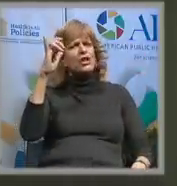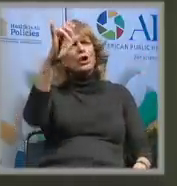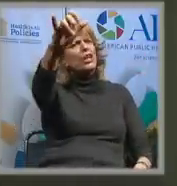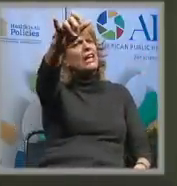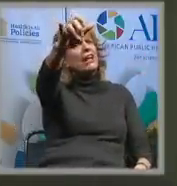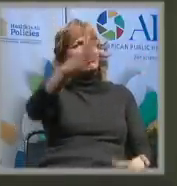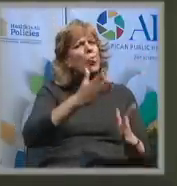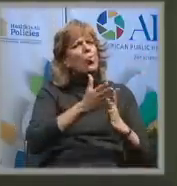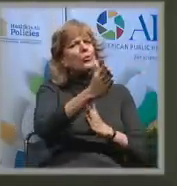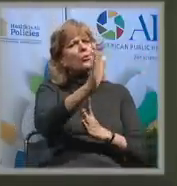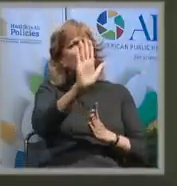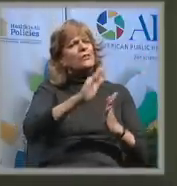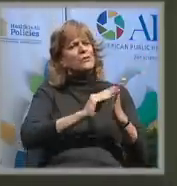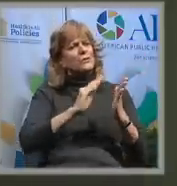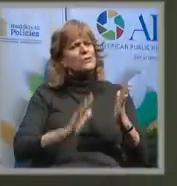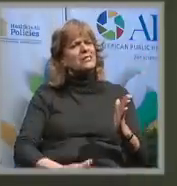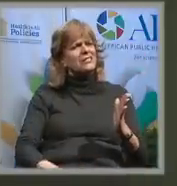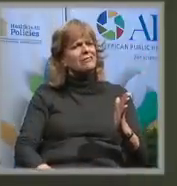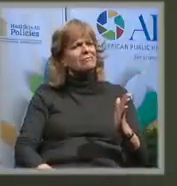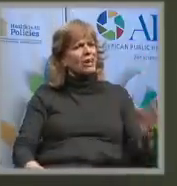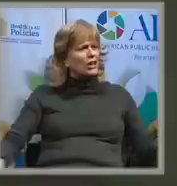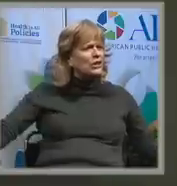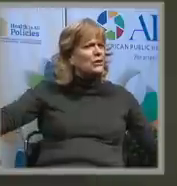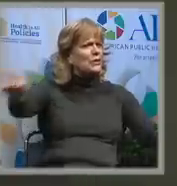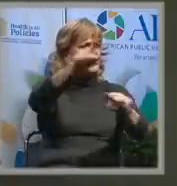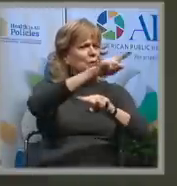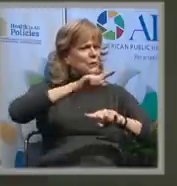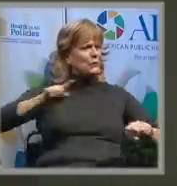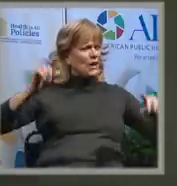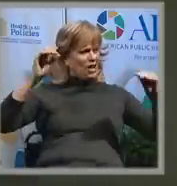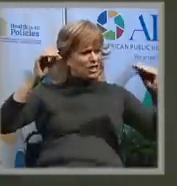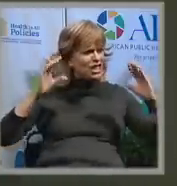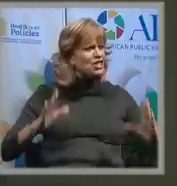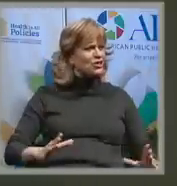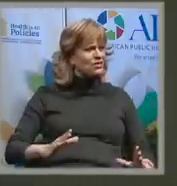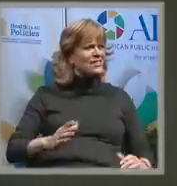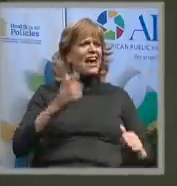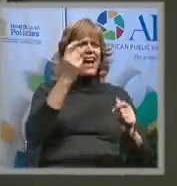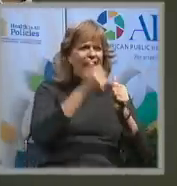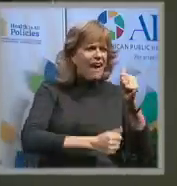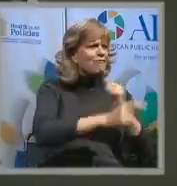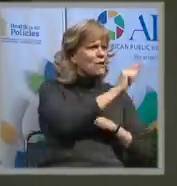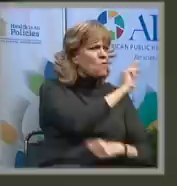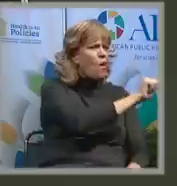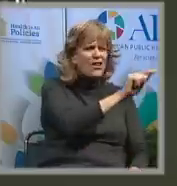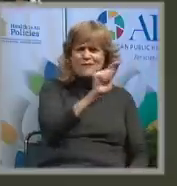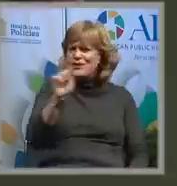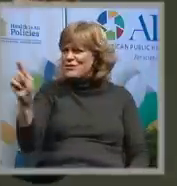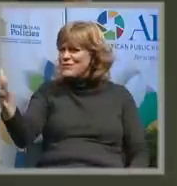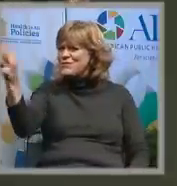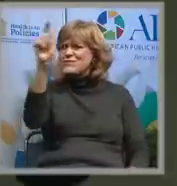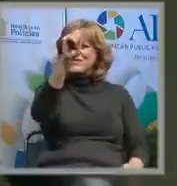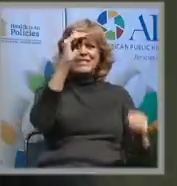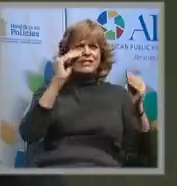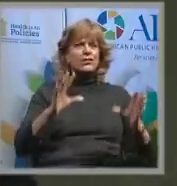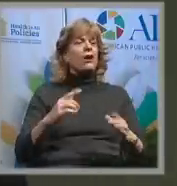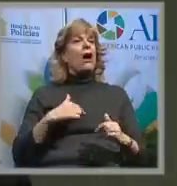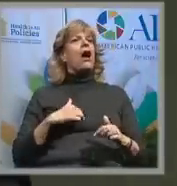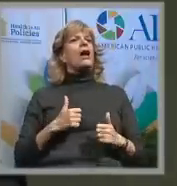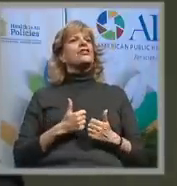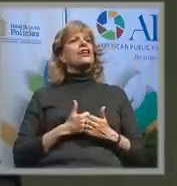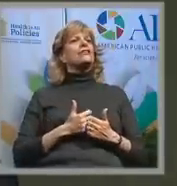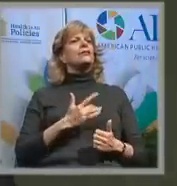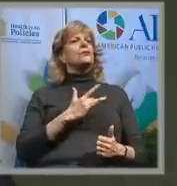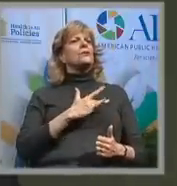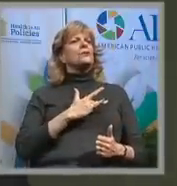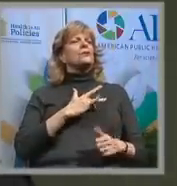their students. You are teachers. Every one of you is a teacher. I challenge you to touch